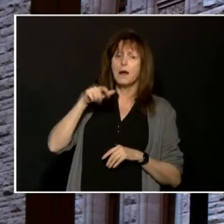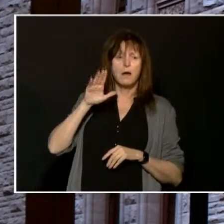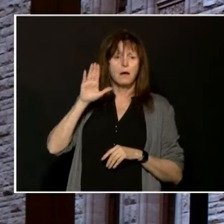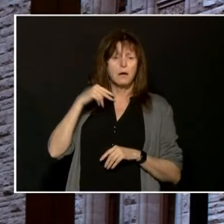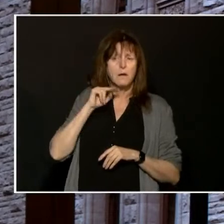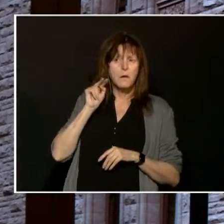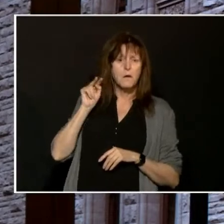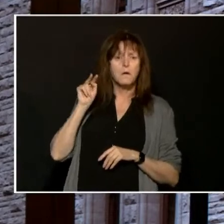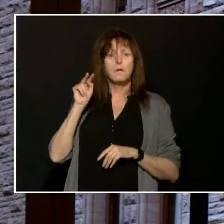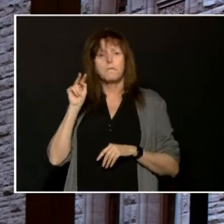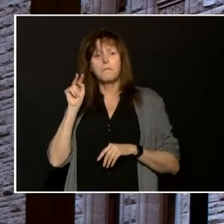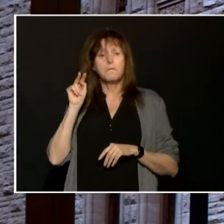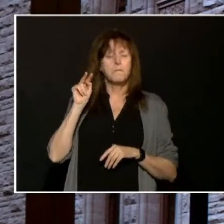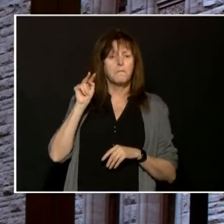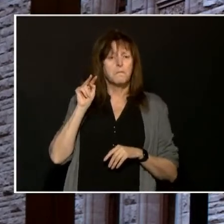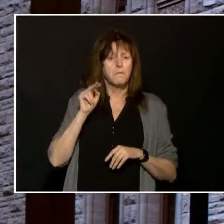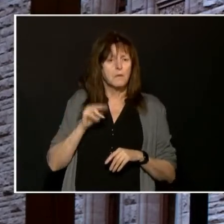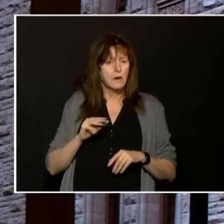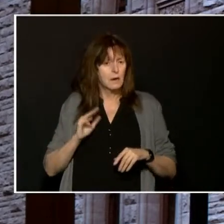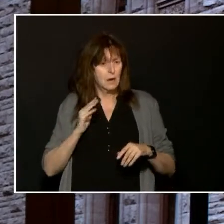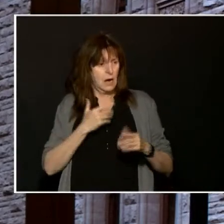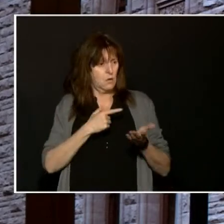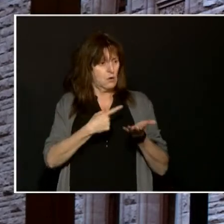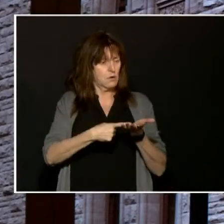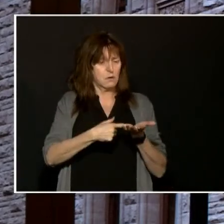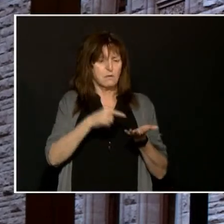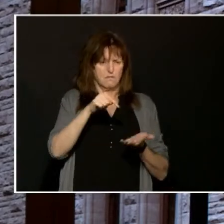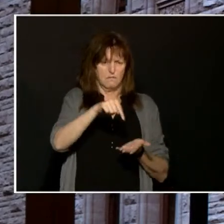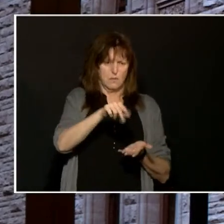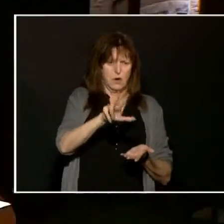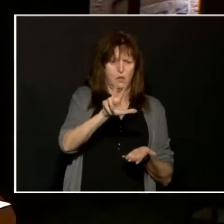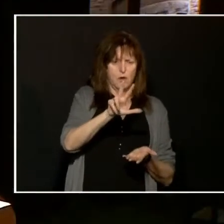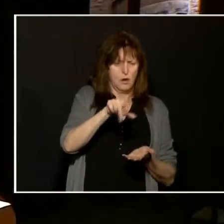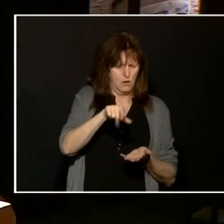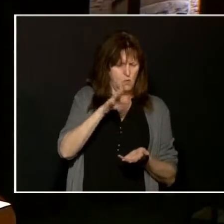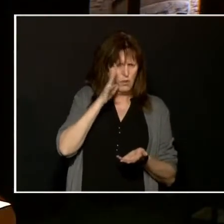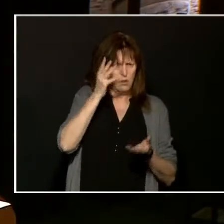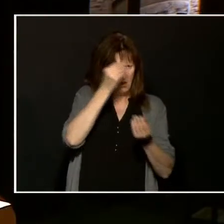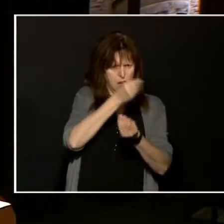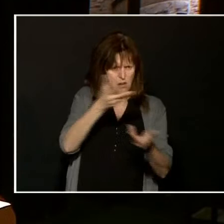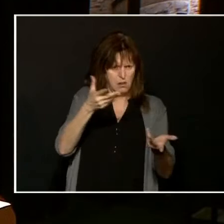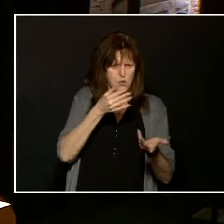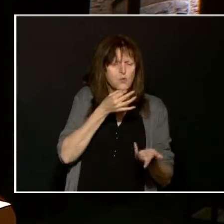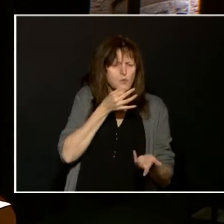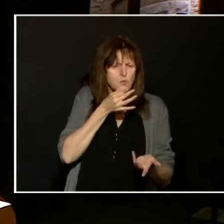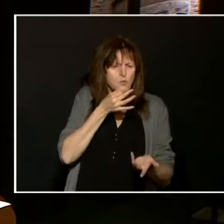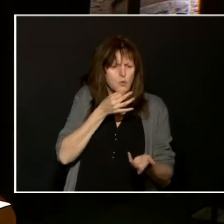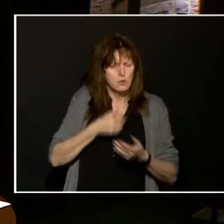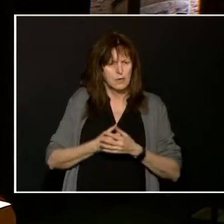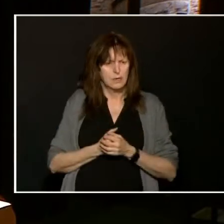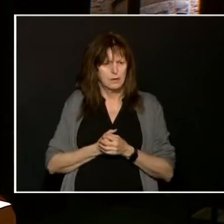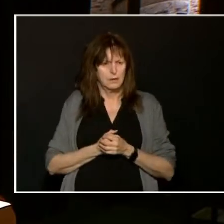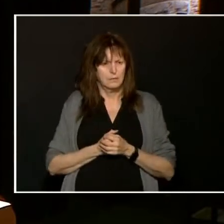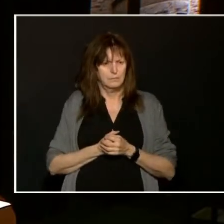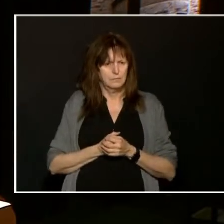we'll be talking about ours shortly, so we'll have some updates on that shortly. Follow up, and this is the last